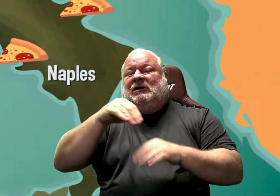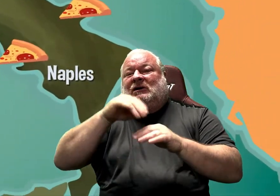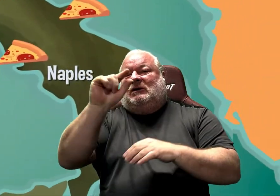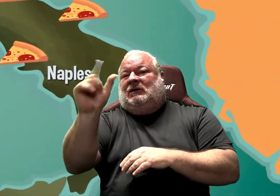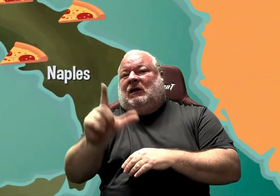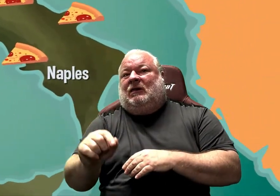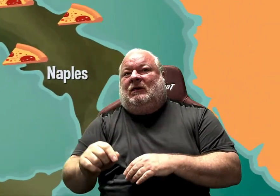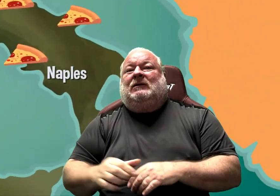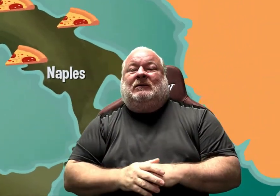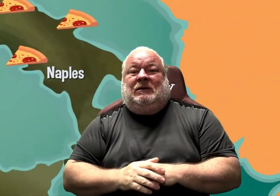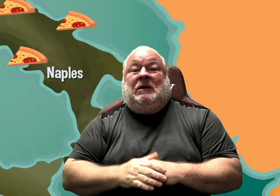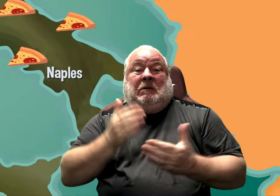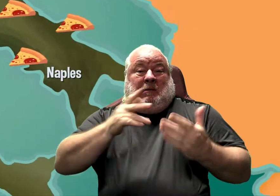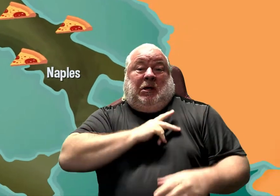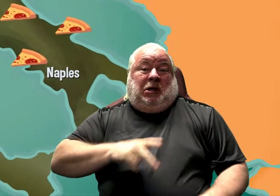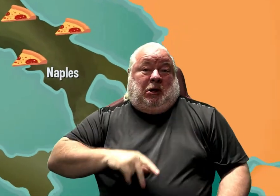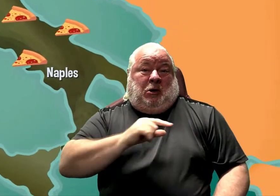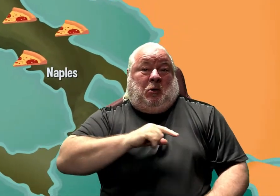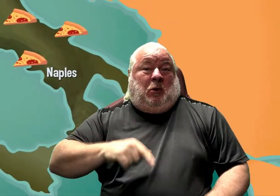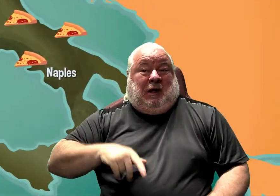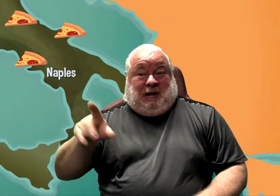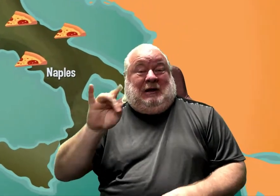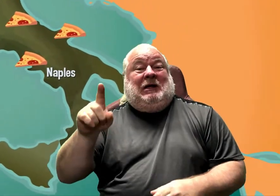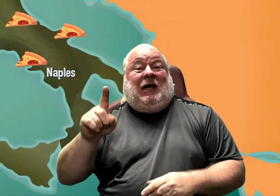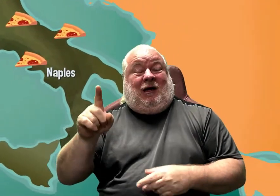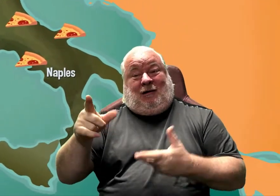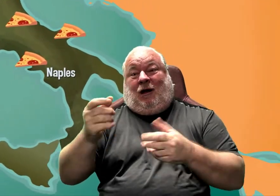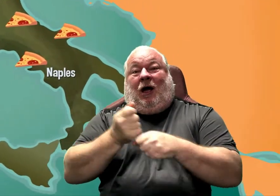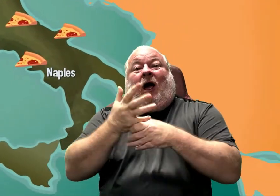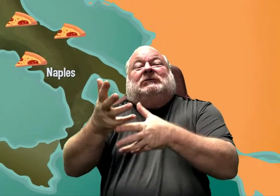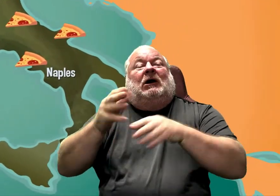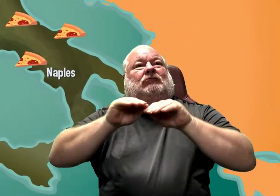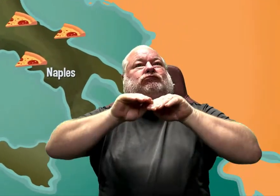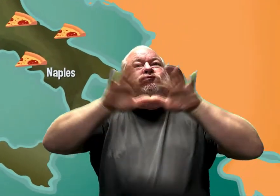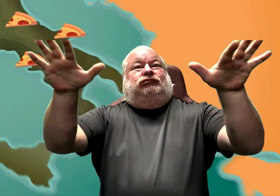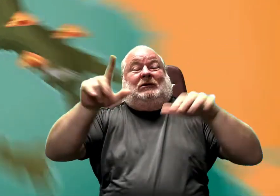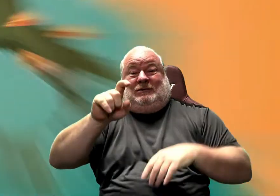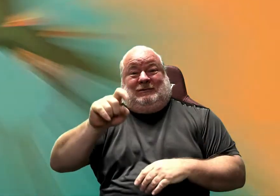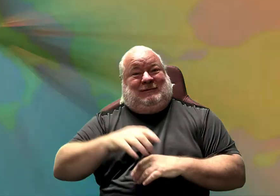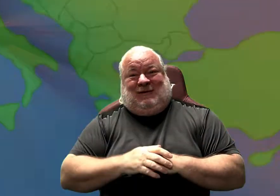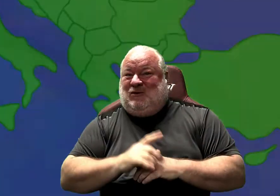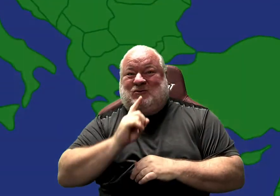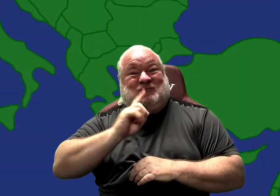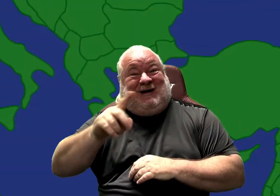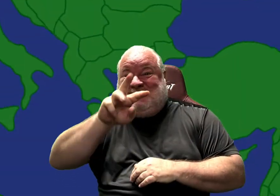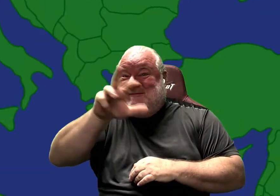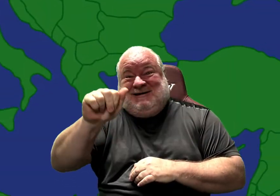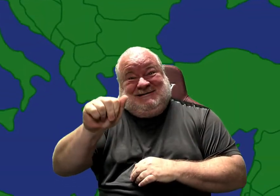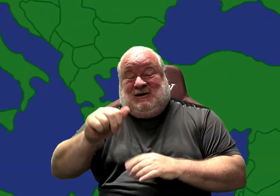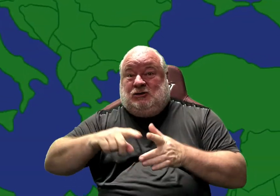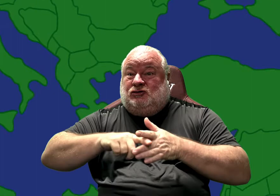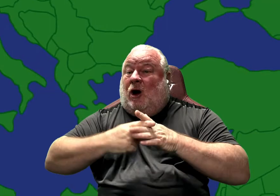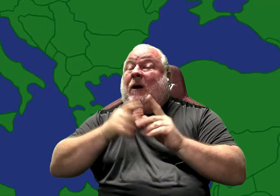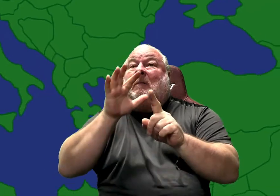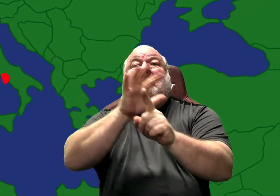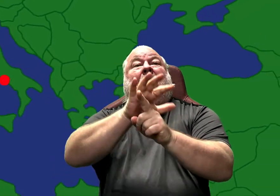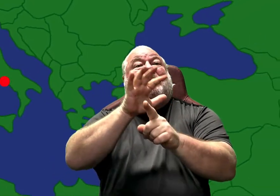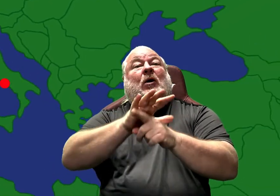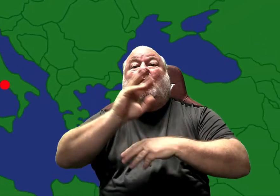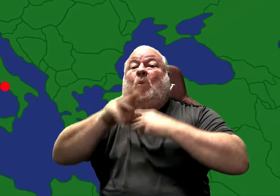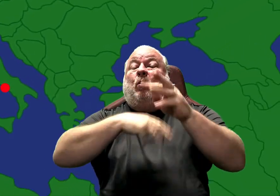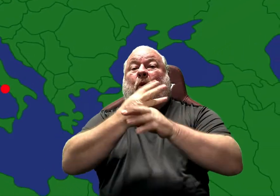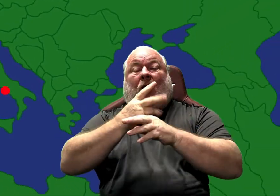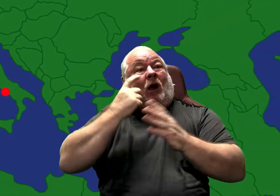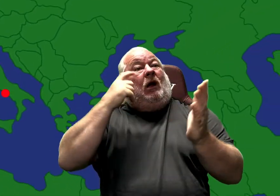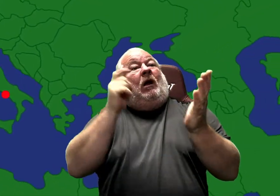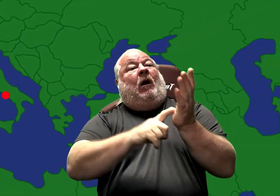did have a slice, it didn't start an overnight sensation across Italy. Pizza didn't start to gain its worldwide popularity